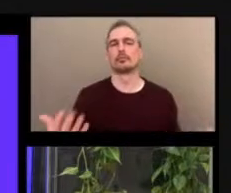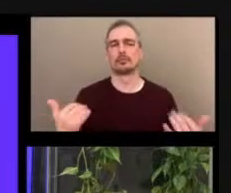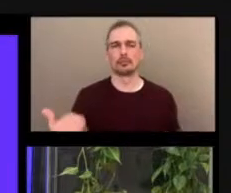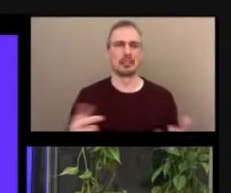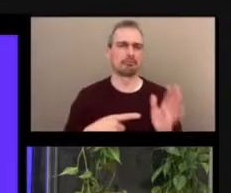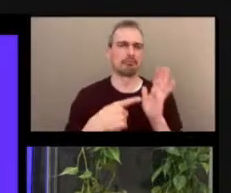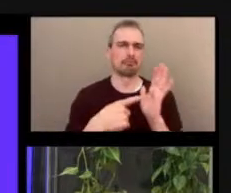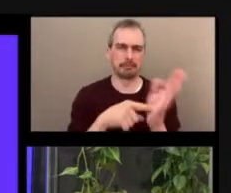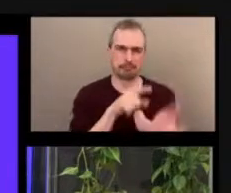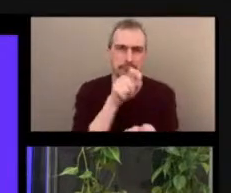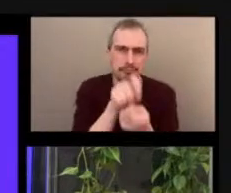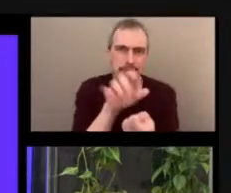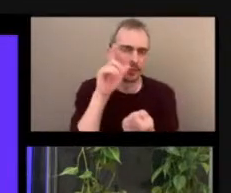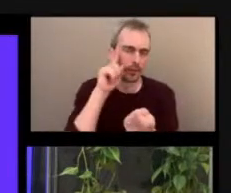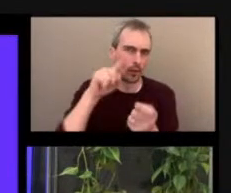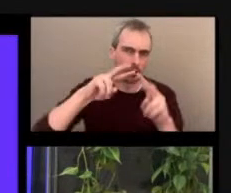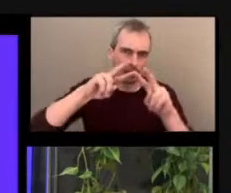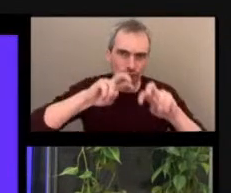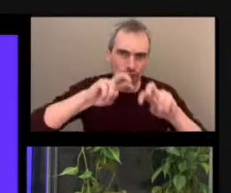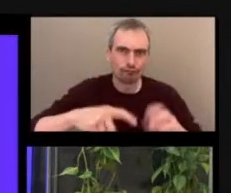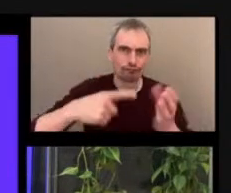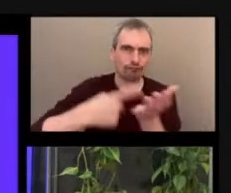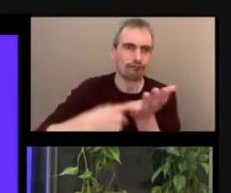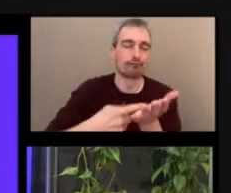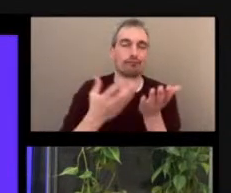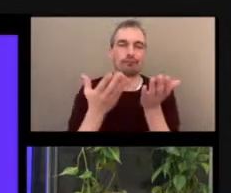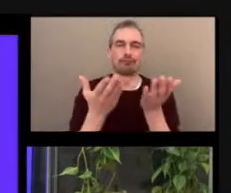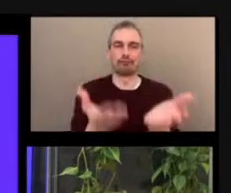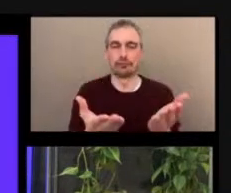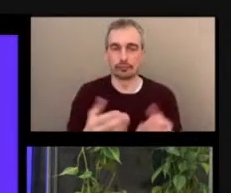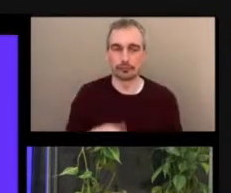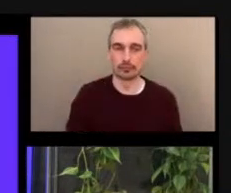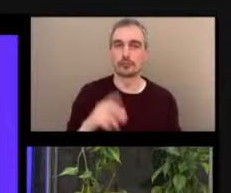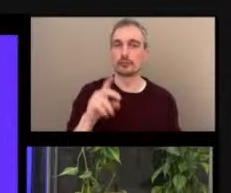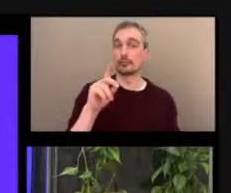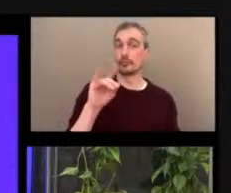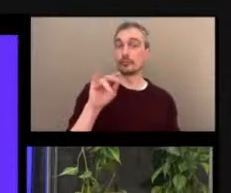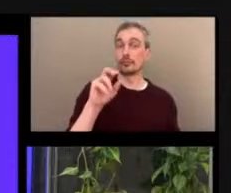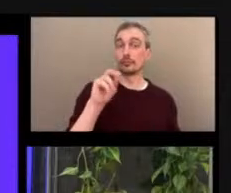point, user research includes disabilities.